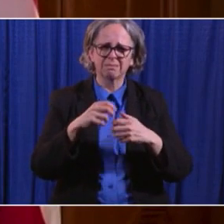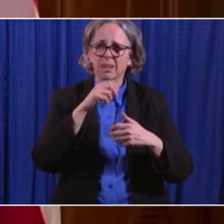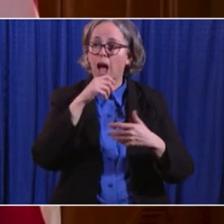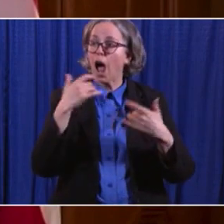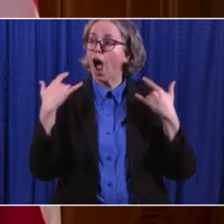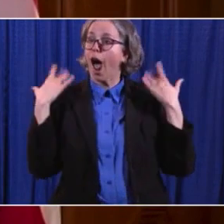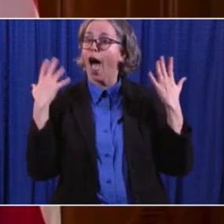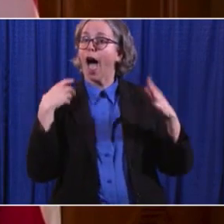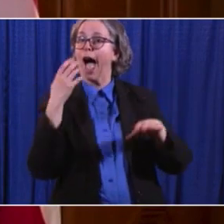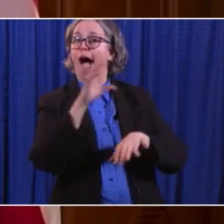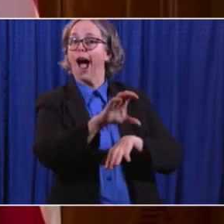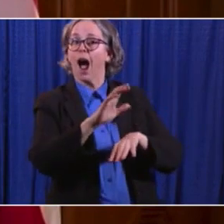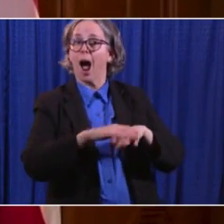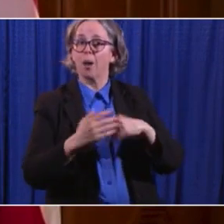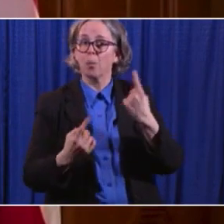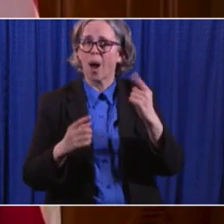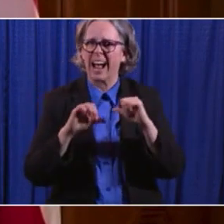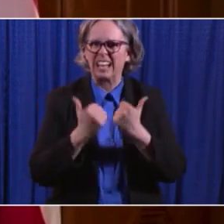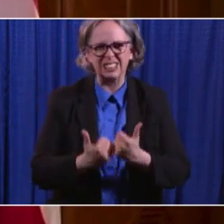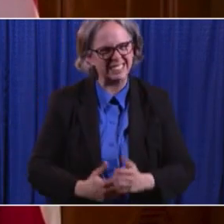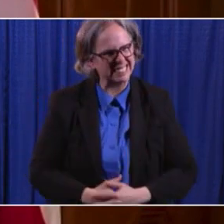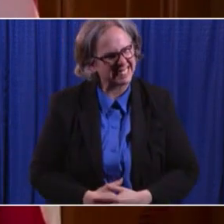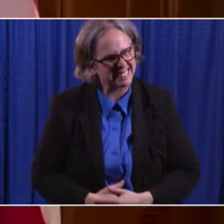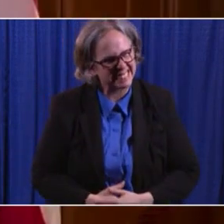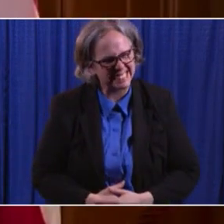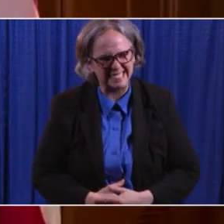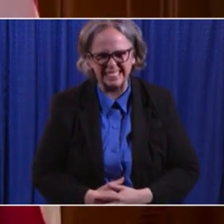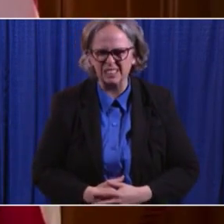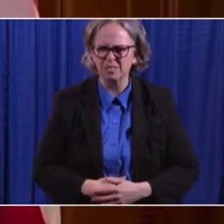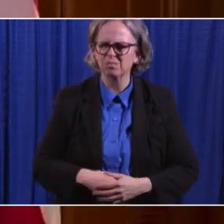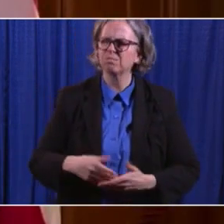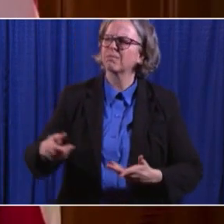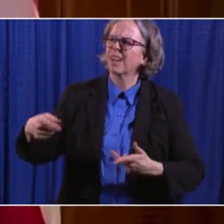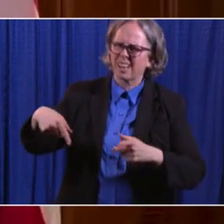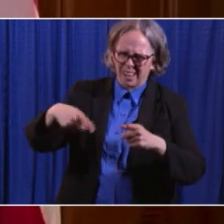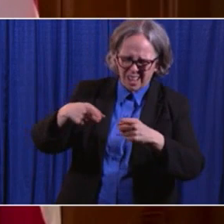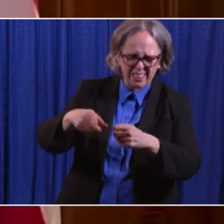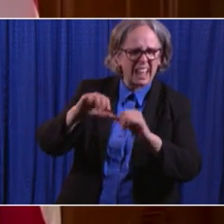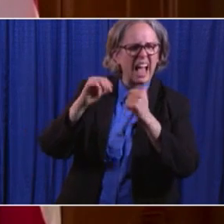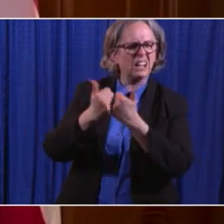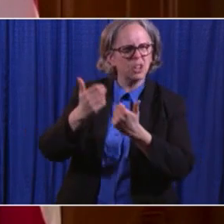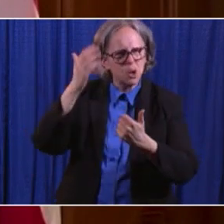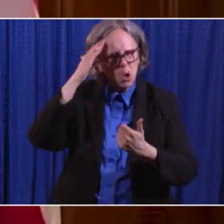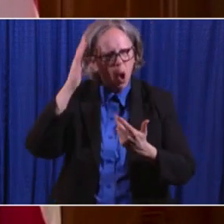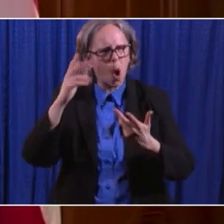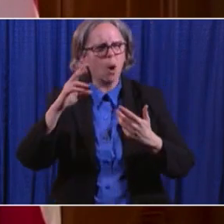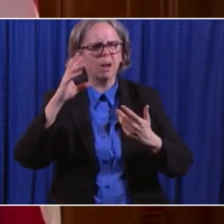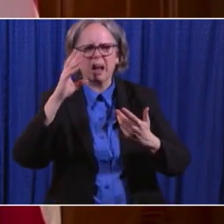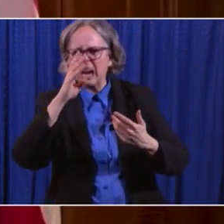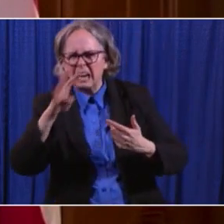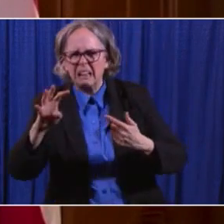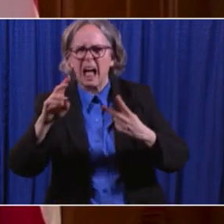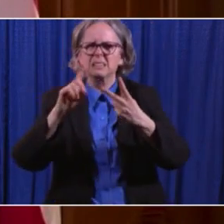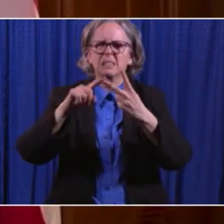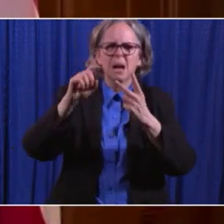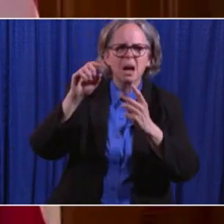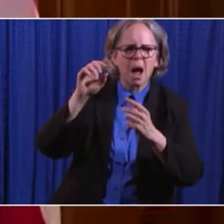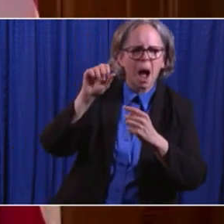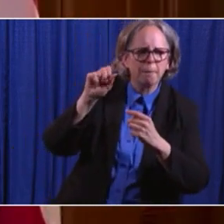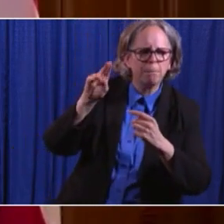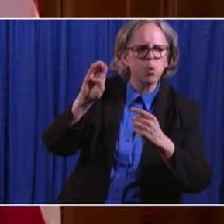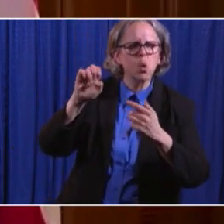to dealing with abuse. And these are the, you know, the difficult things and the tough things that you deal with every single day.